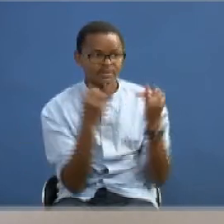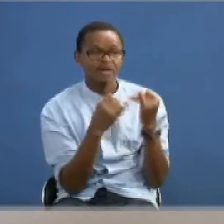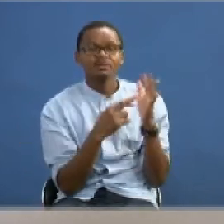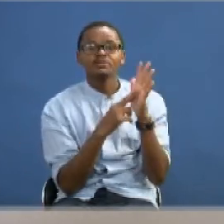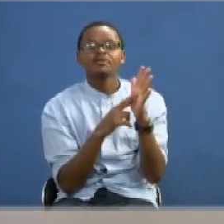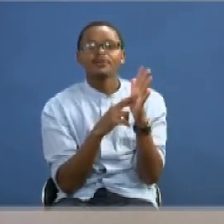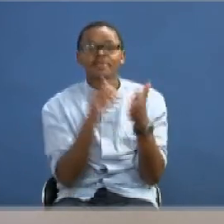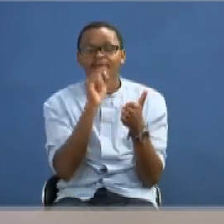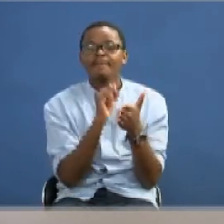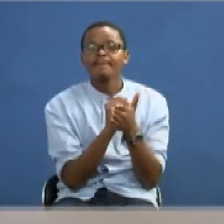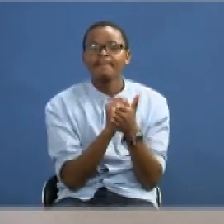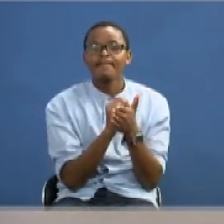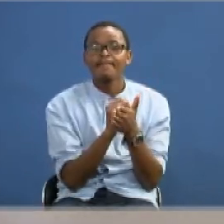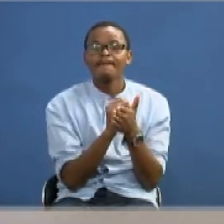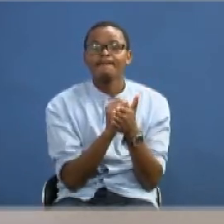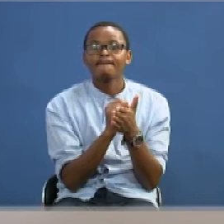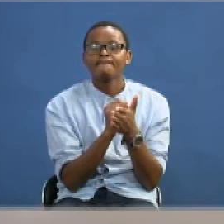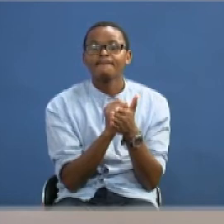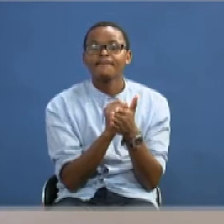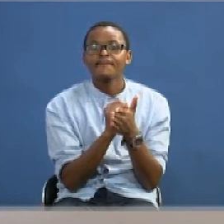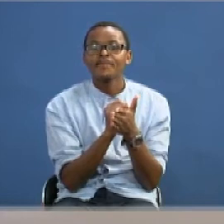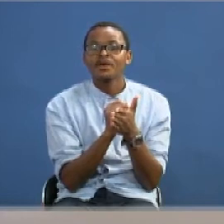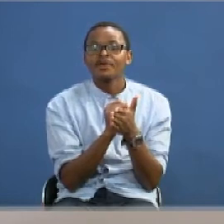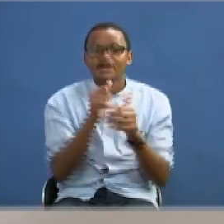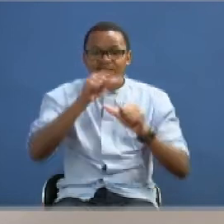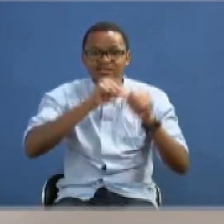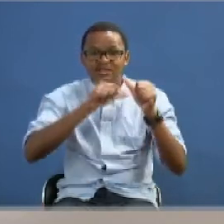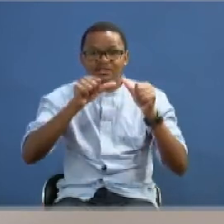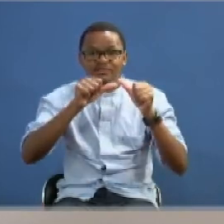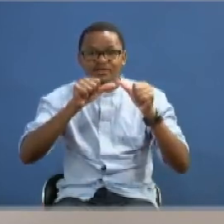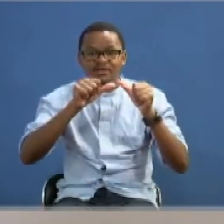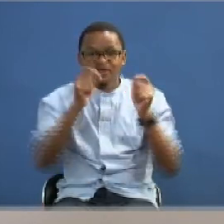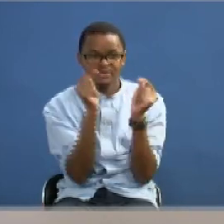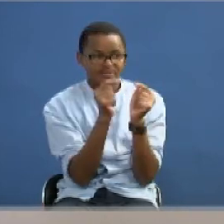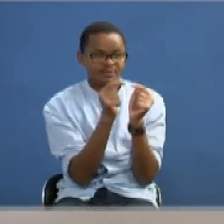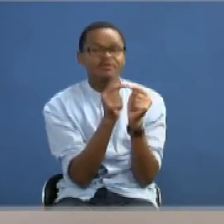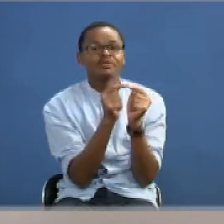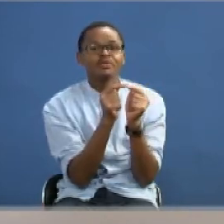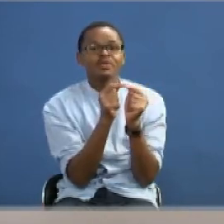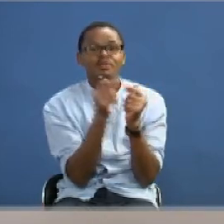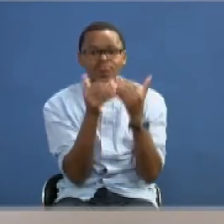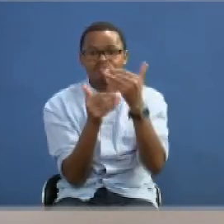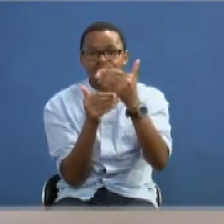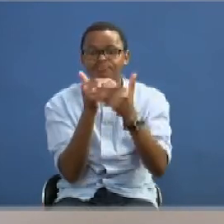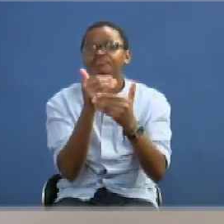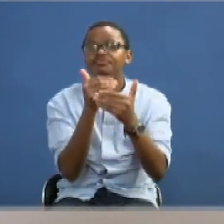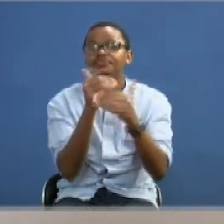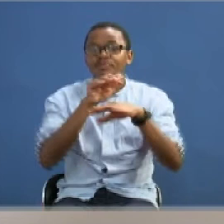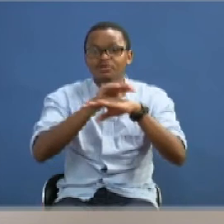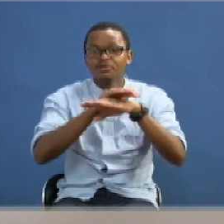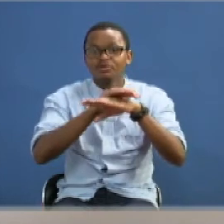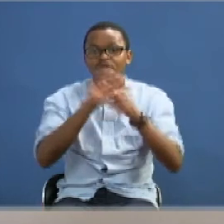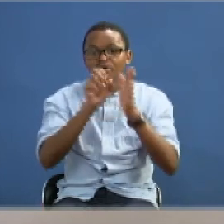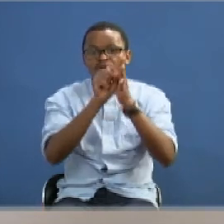represent. Right. That for scientific tests are scientific, and there are scientific protocols, mm-hmm, on